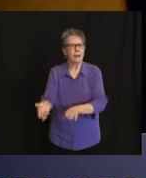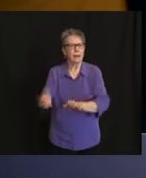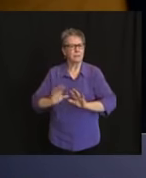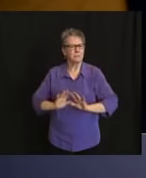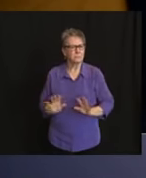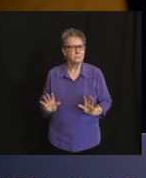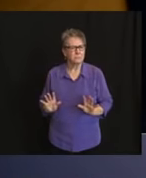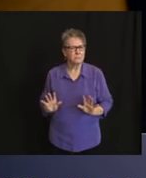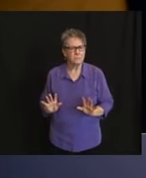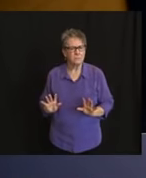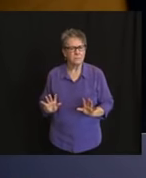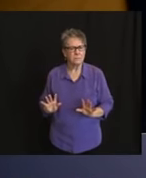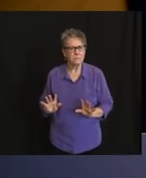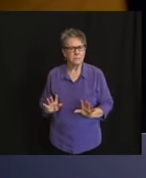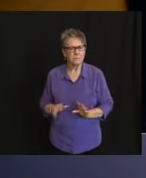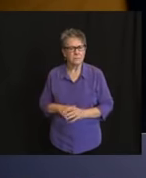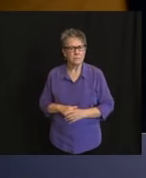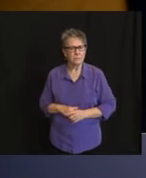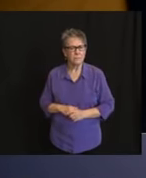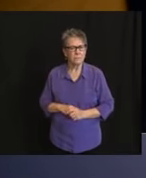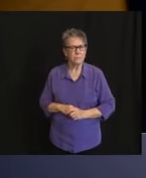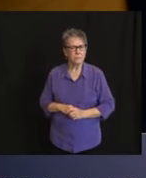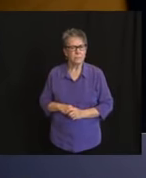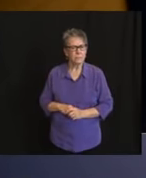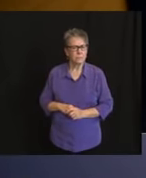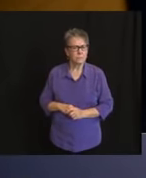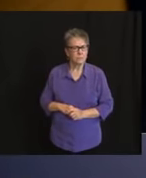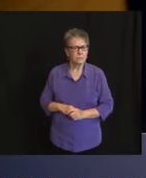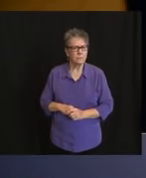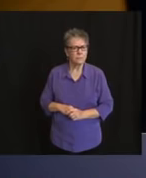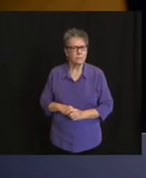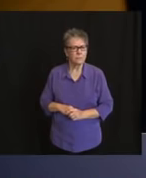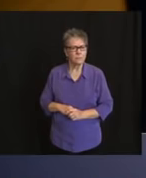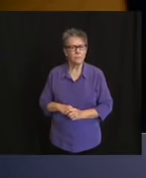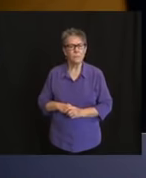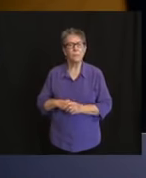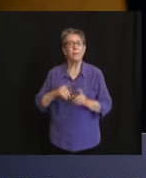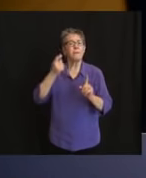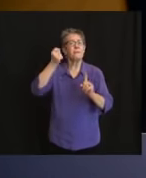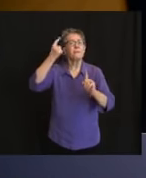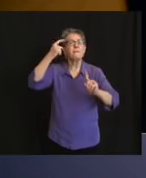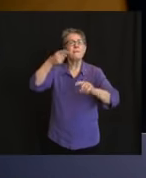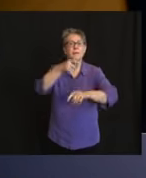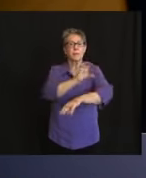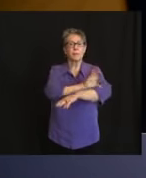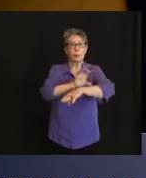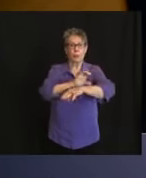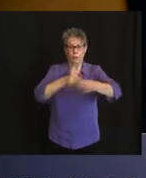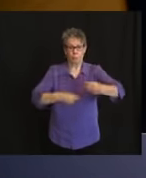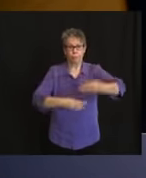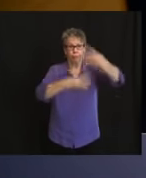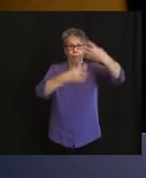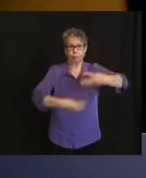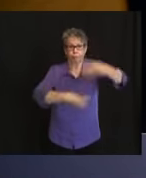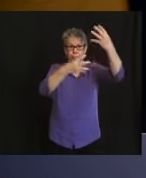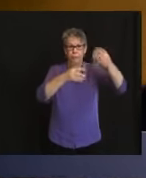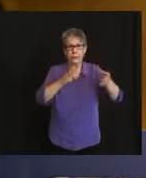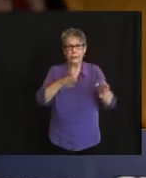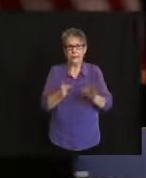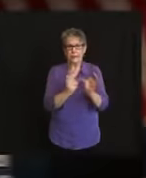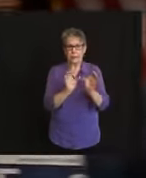certificates. It's something, yeah, they're trying to get confirmation generally on deaths. We hope